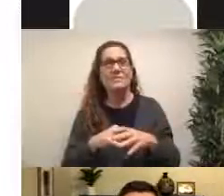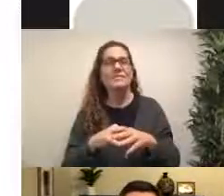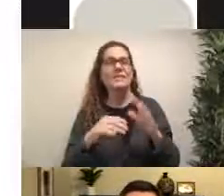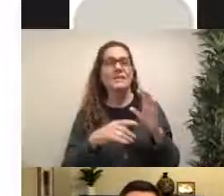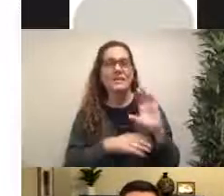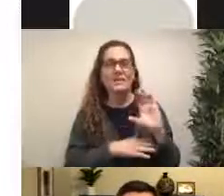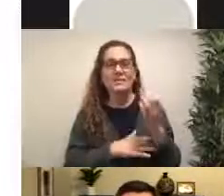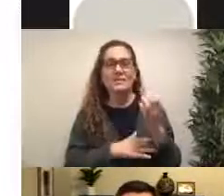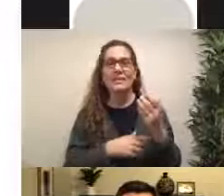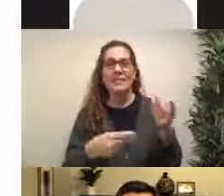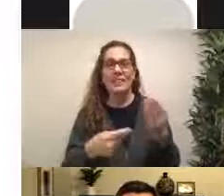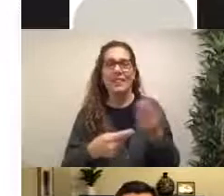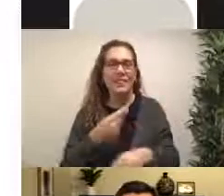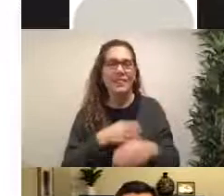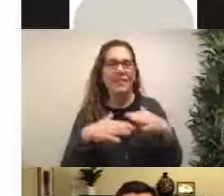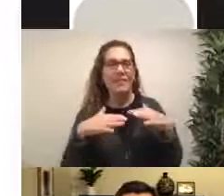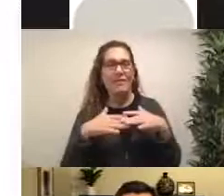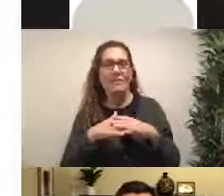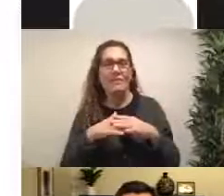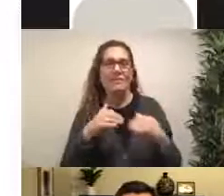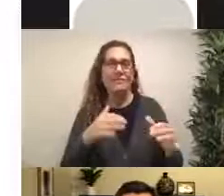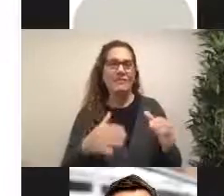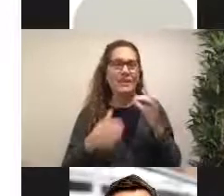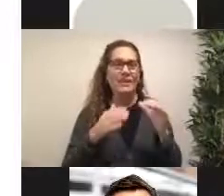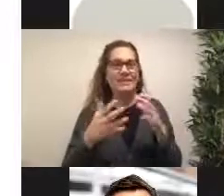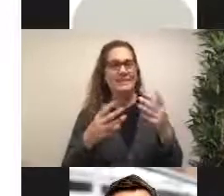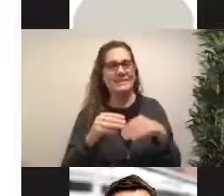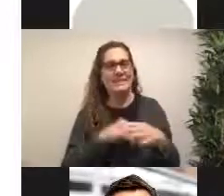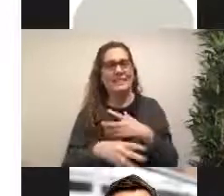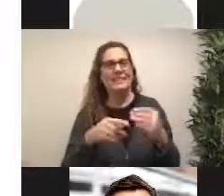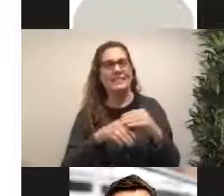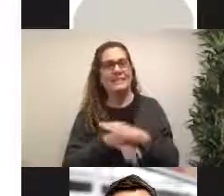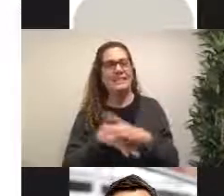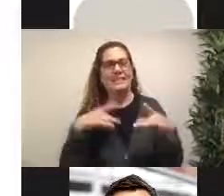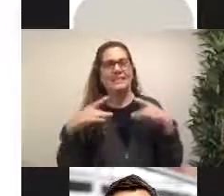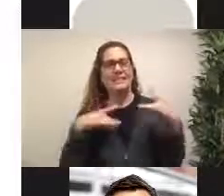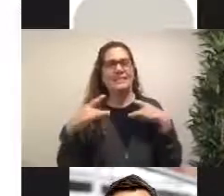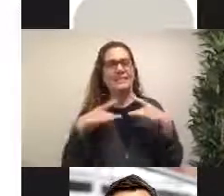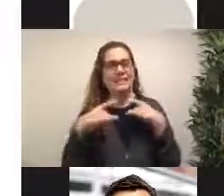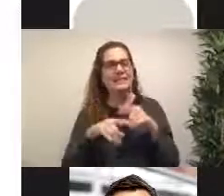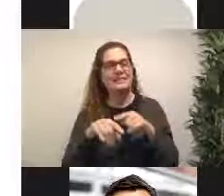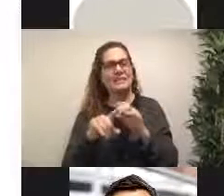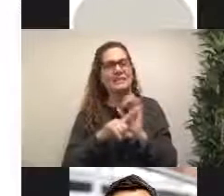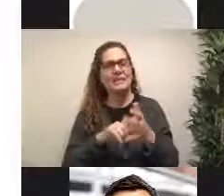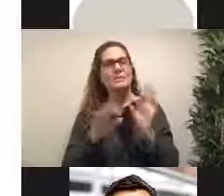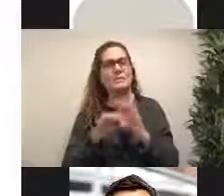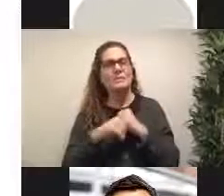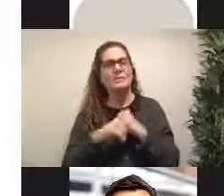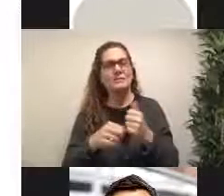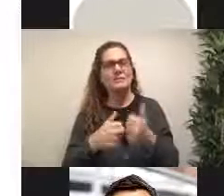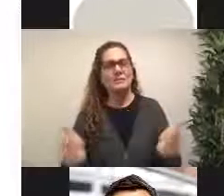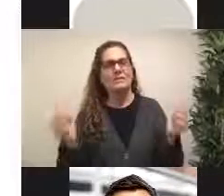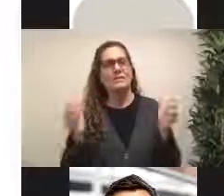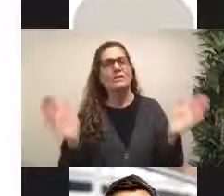in our lives who might be more susceptible. So please seek out vaccines, including the booster dose if eligible, to protect yourself, your